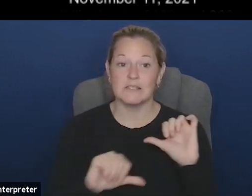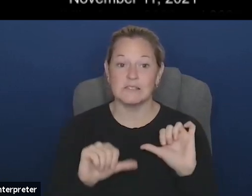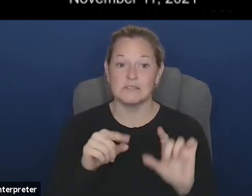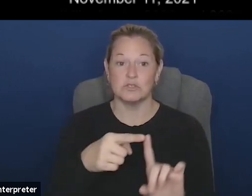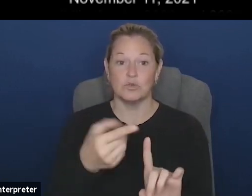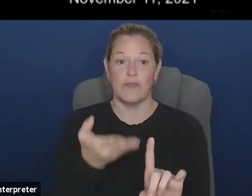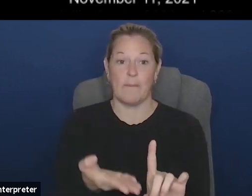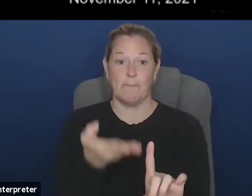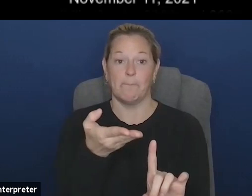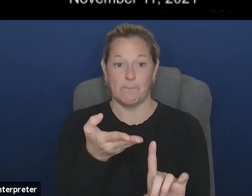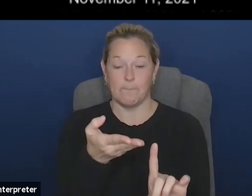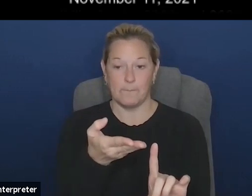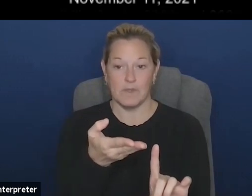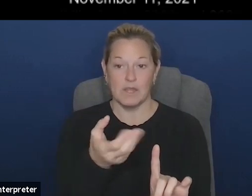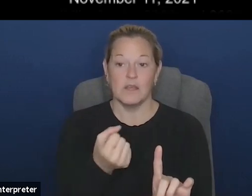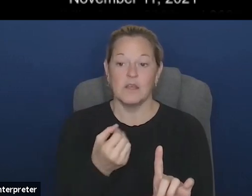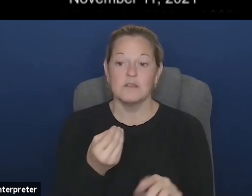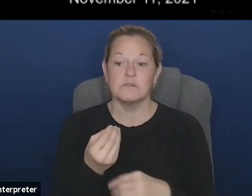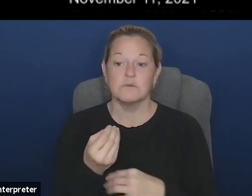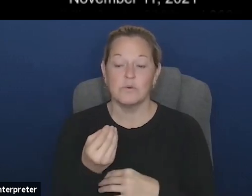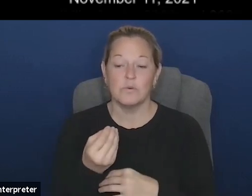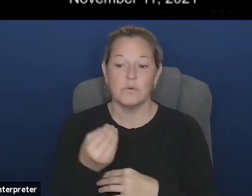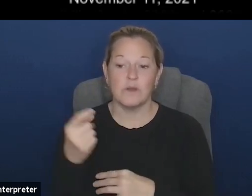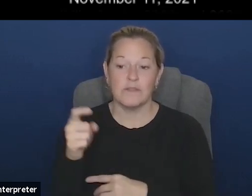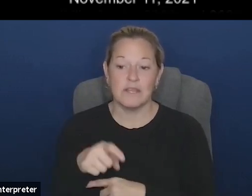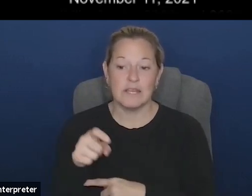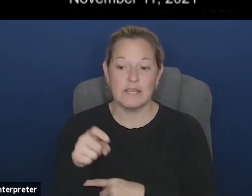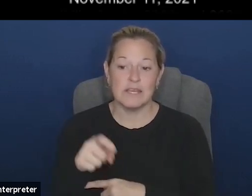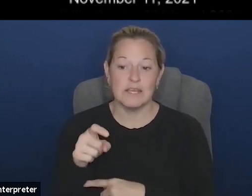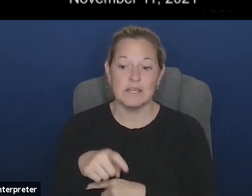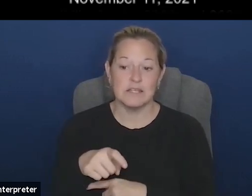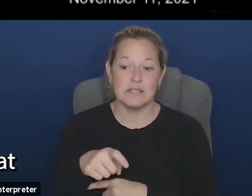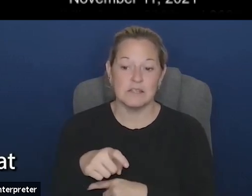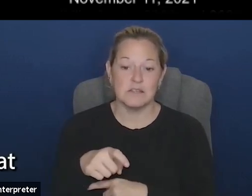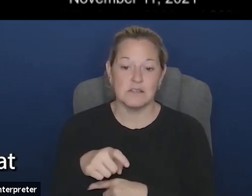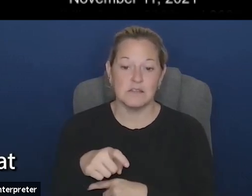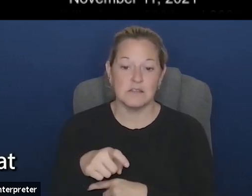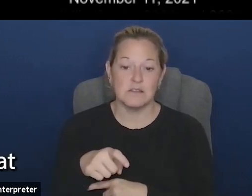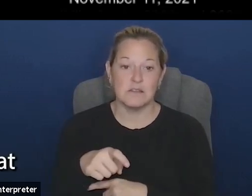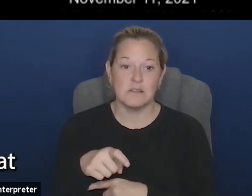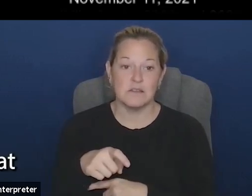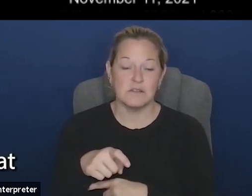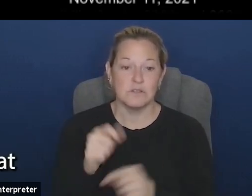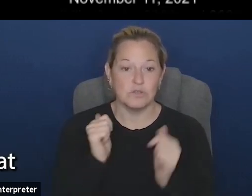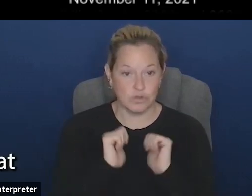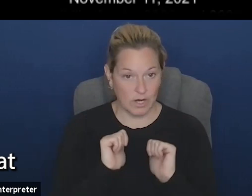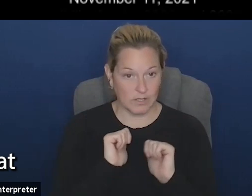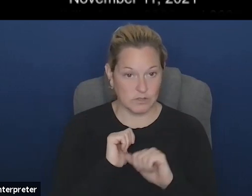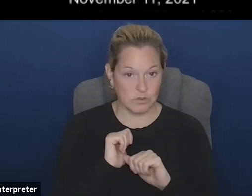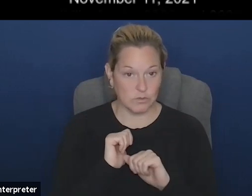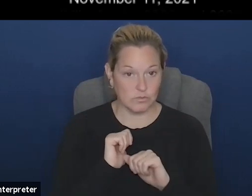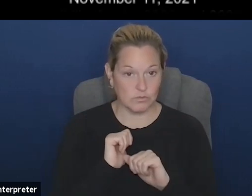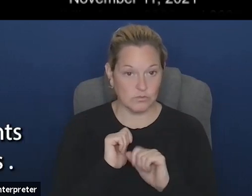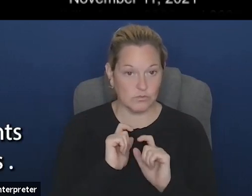And so the need is let's put it in the minds of instructors